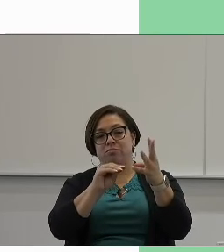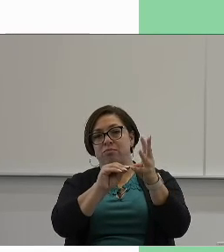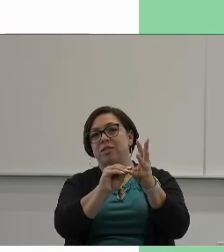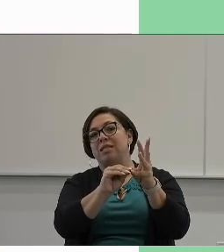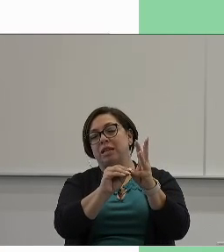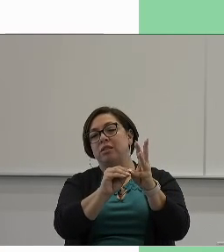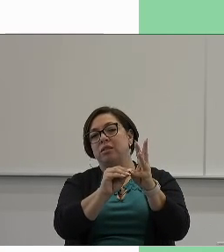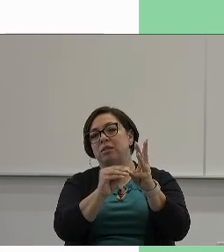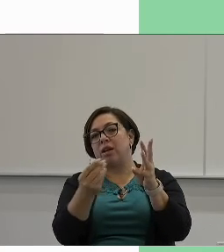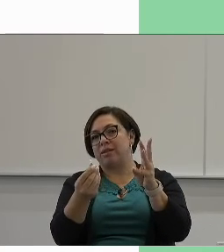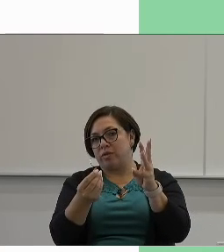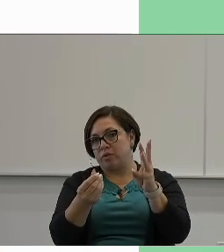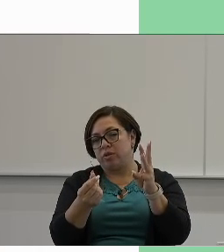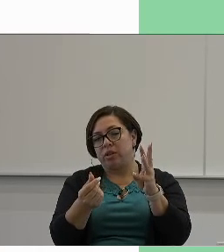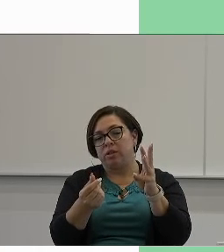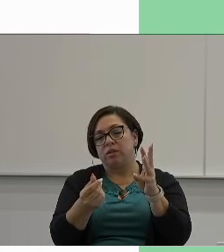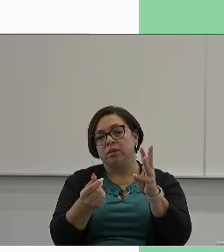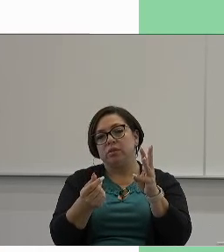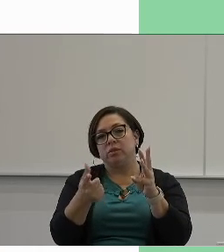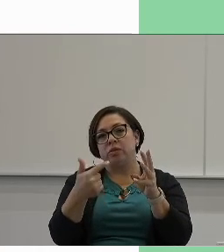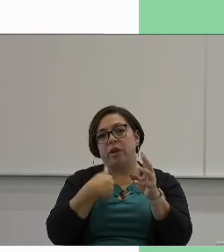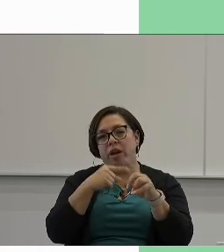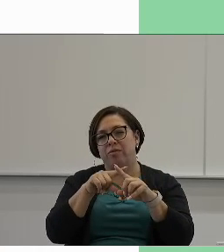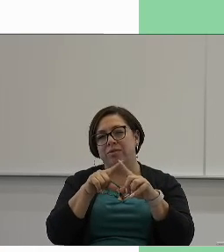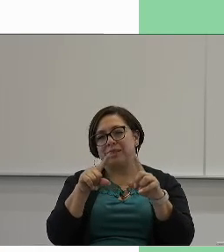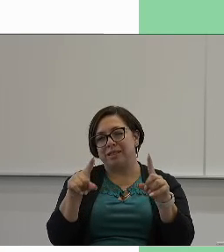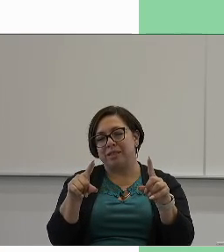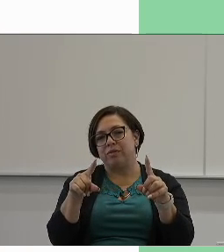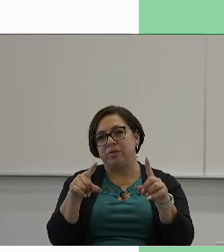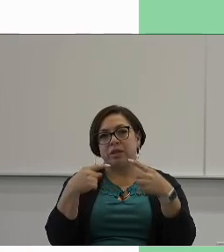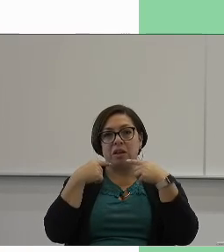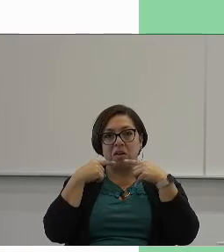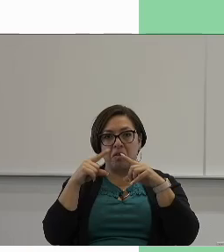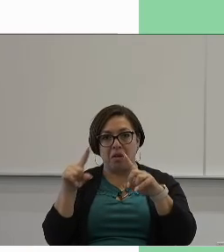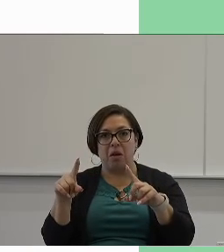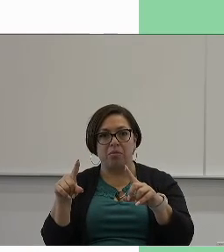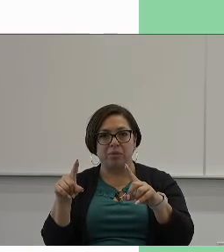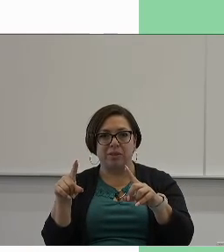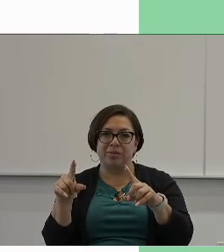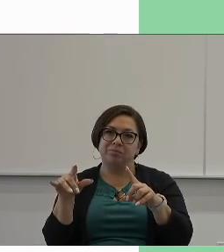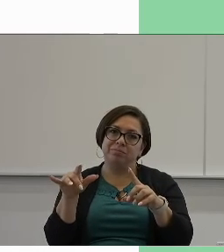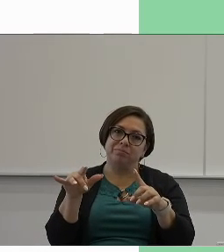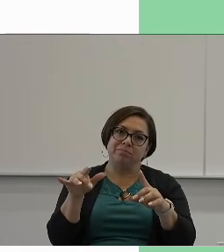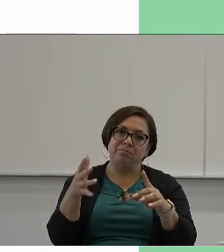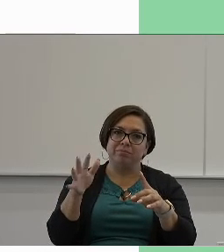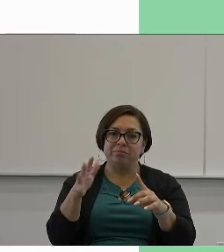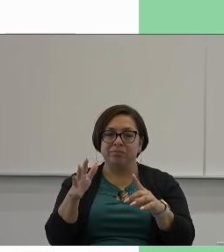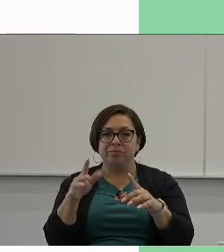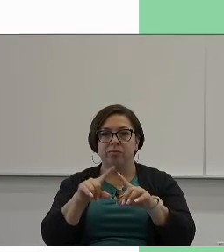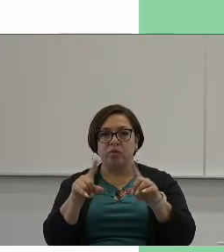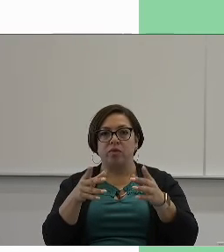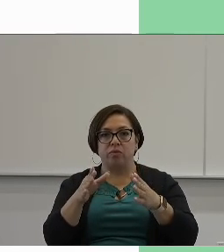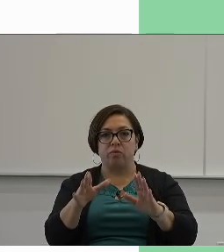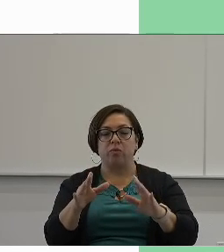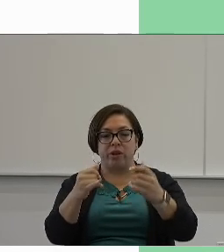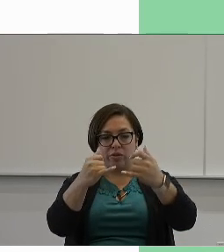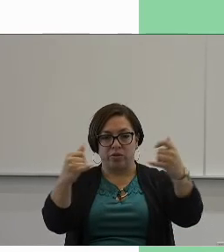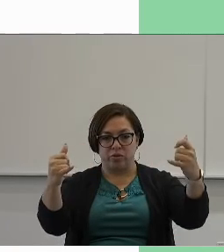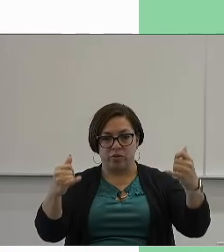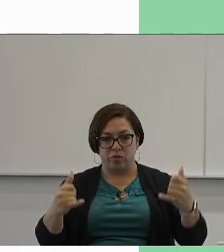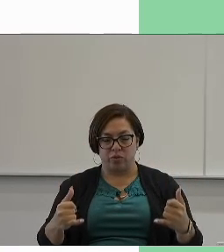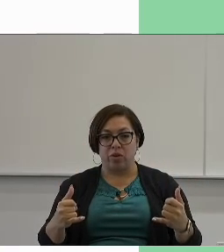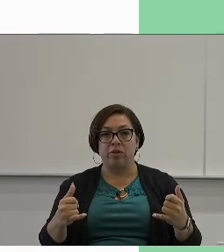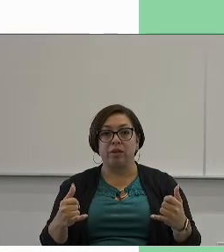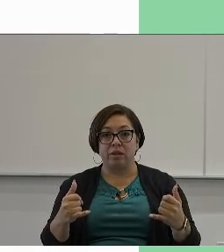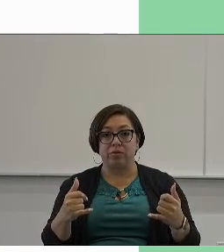so, again, just a different alternative, accomplishes much of the same thing, just a different way to draw that. And primarily, the big